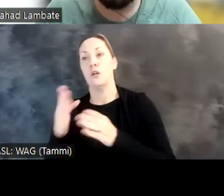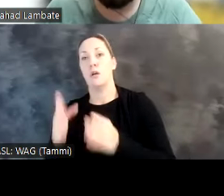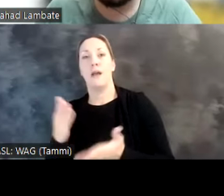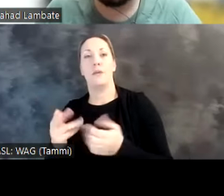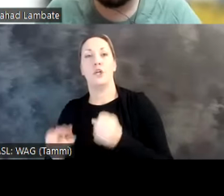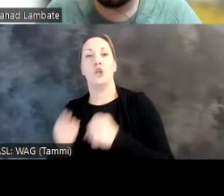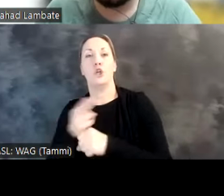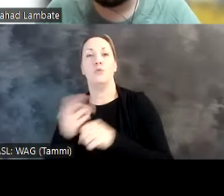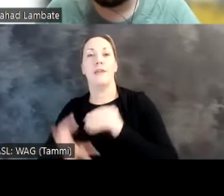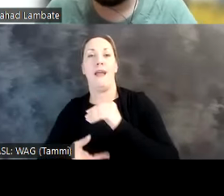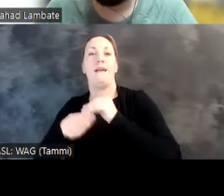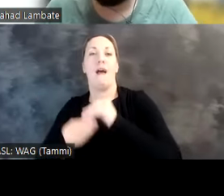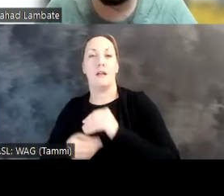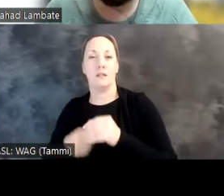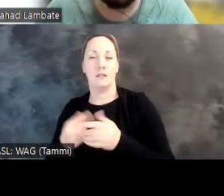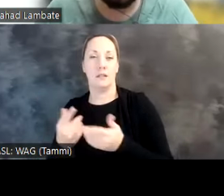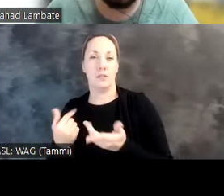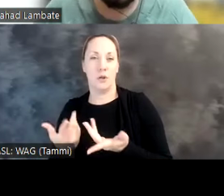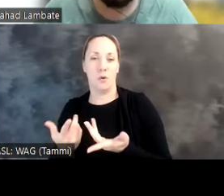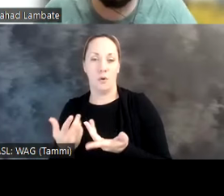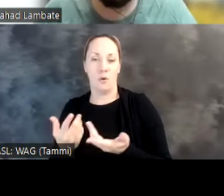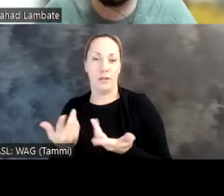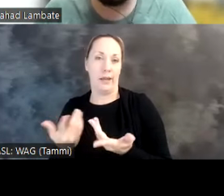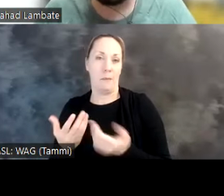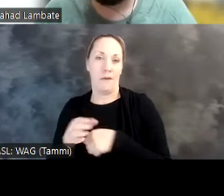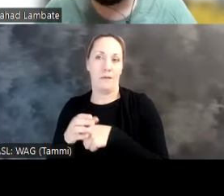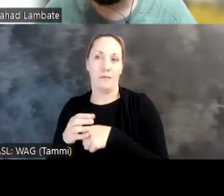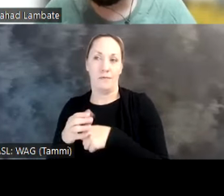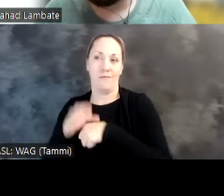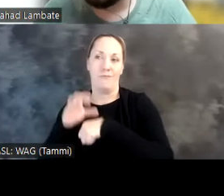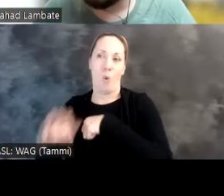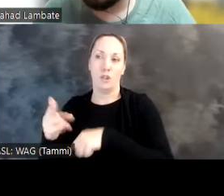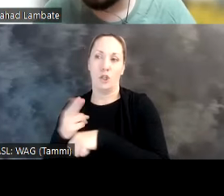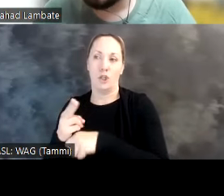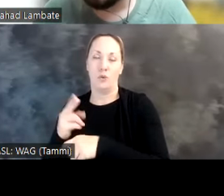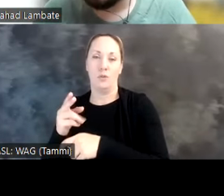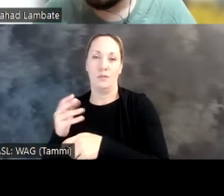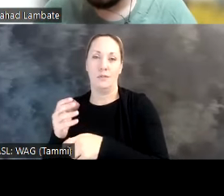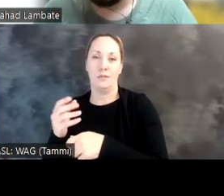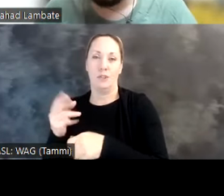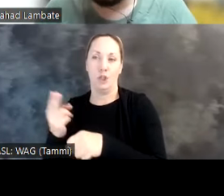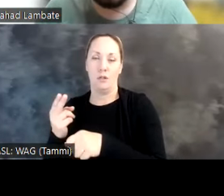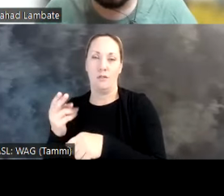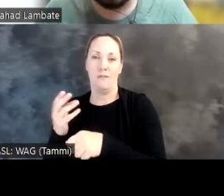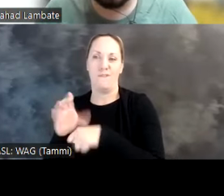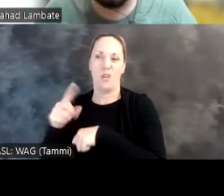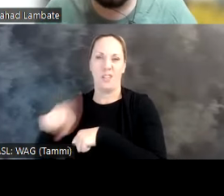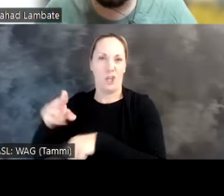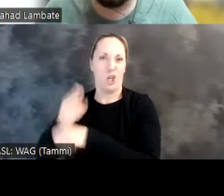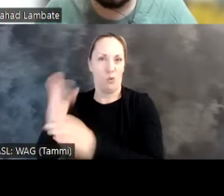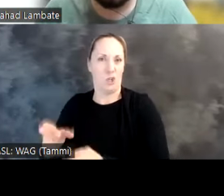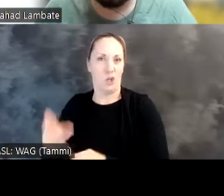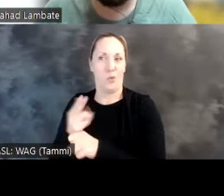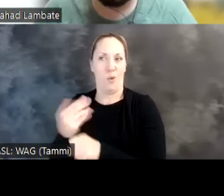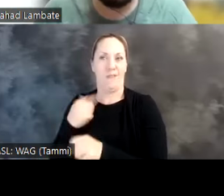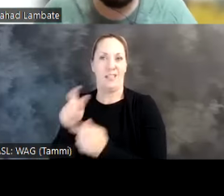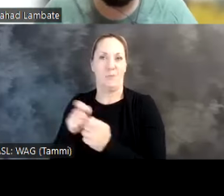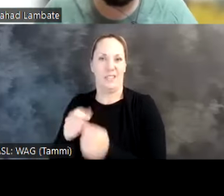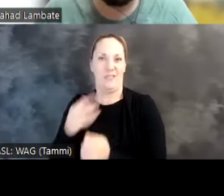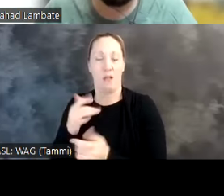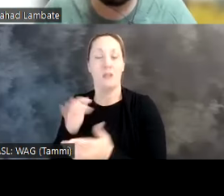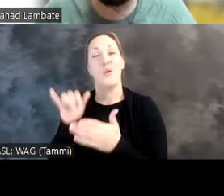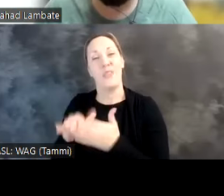change the focus indicator or forcefully use a specific color on the website. So in such cases, that